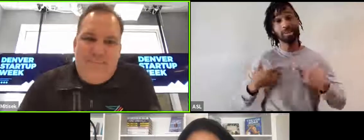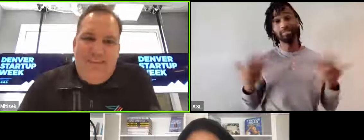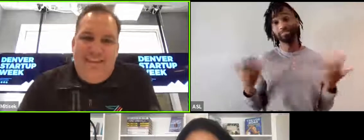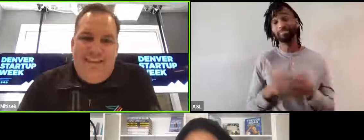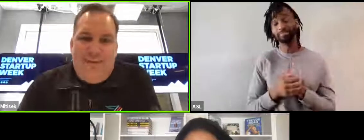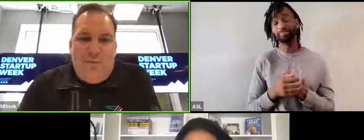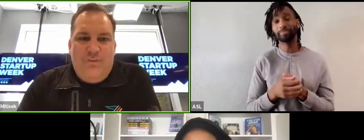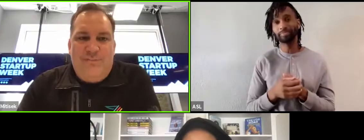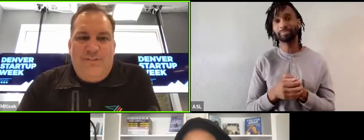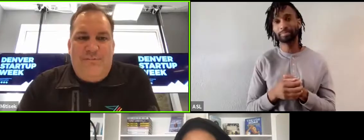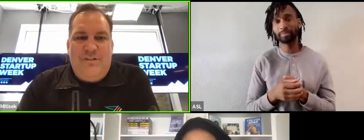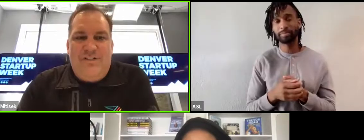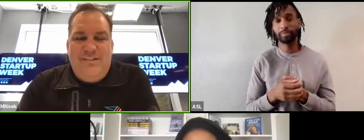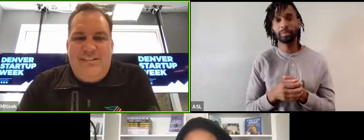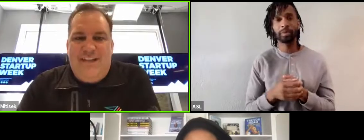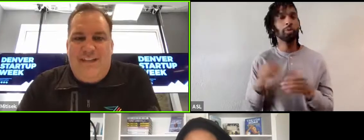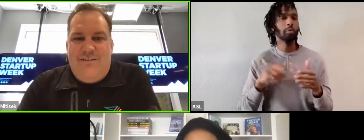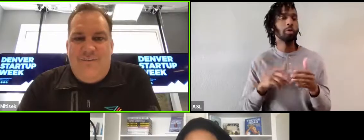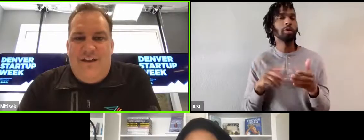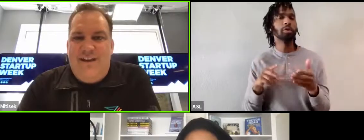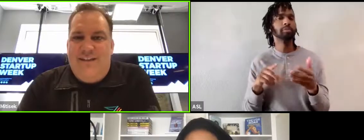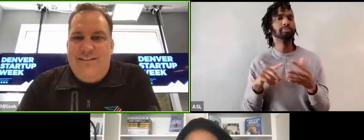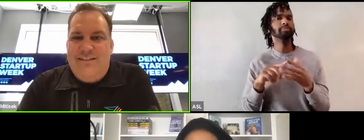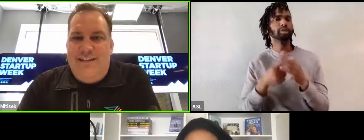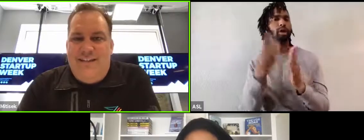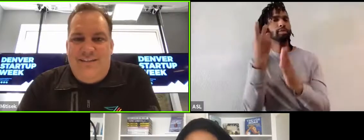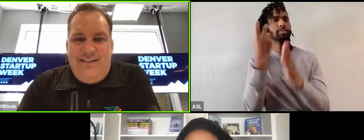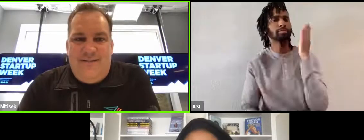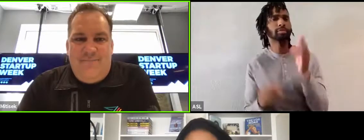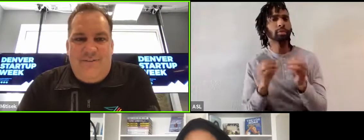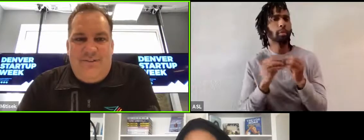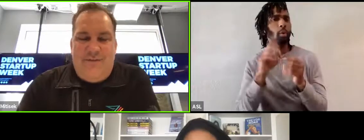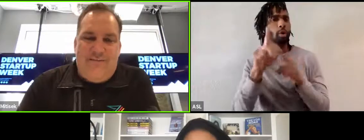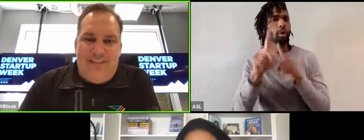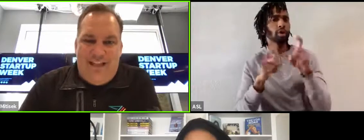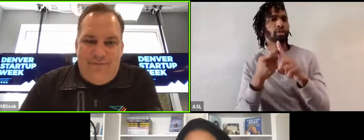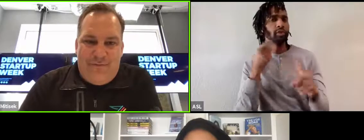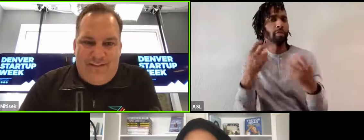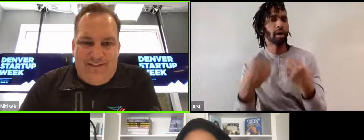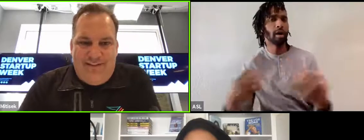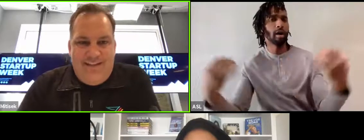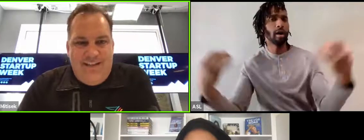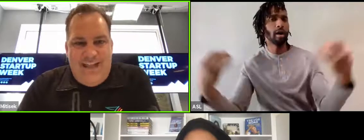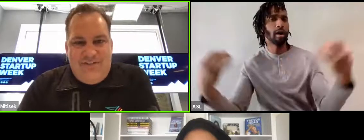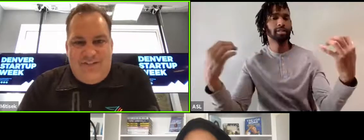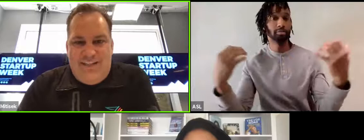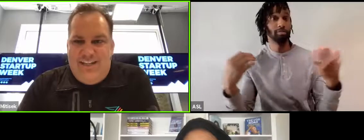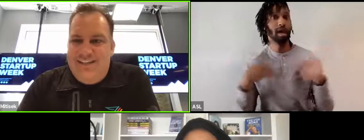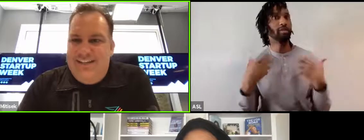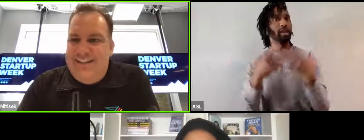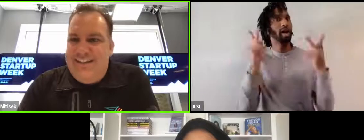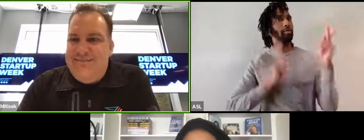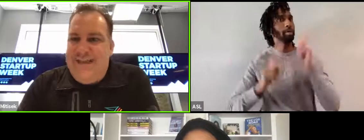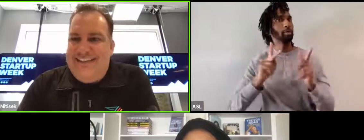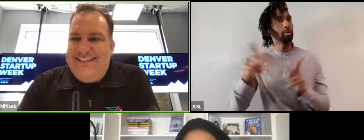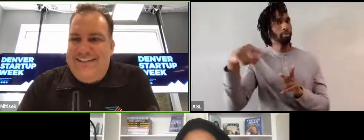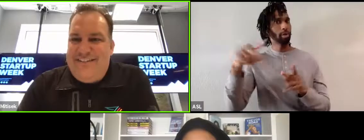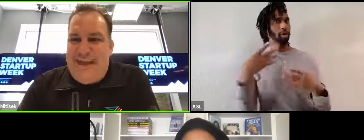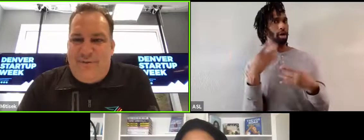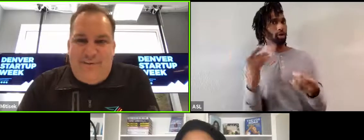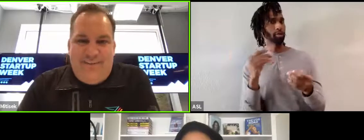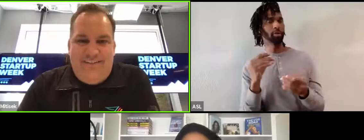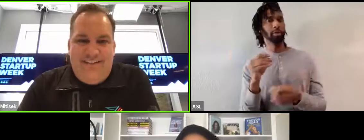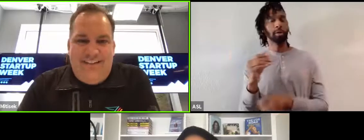Incredible. We'll jump to some questions from the audience. And looks like we got a lot of folks that are interested in